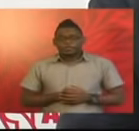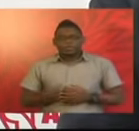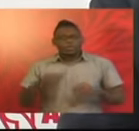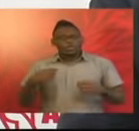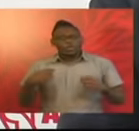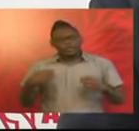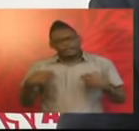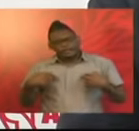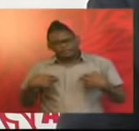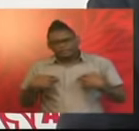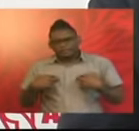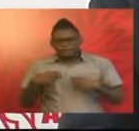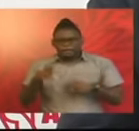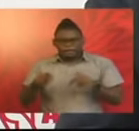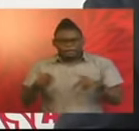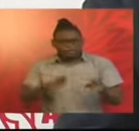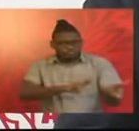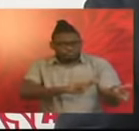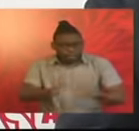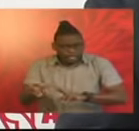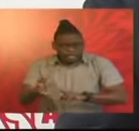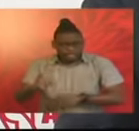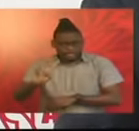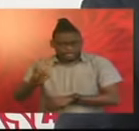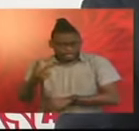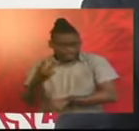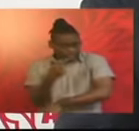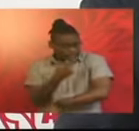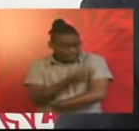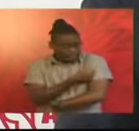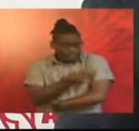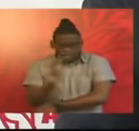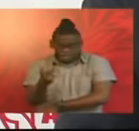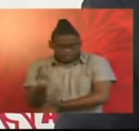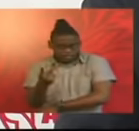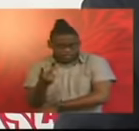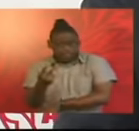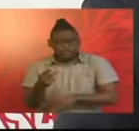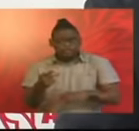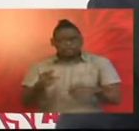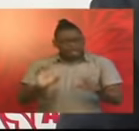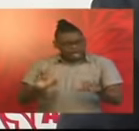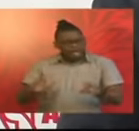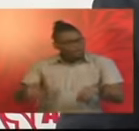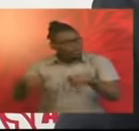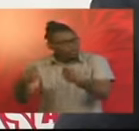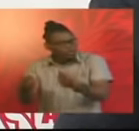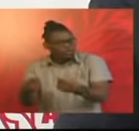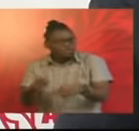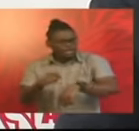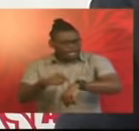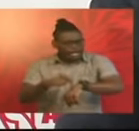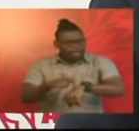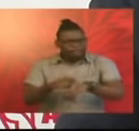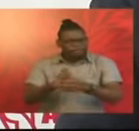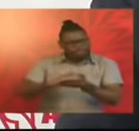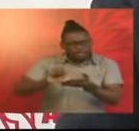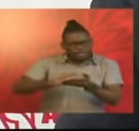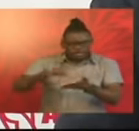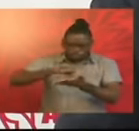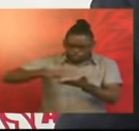dosers who can also do walk-ins because the appointments are on their cards. The total number of